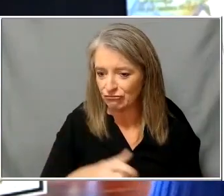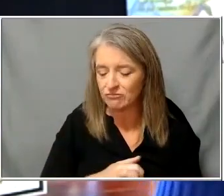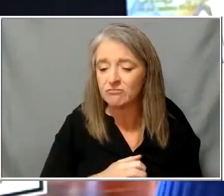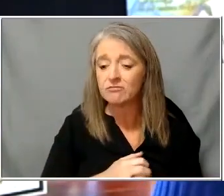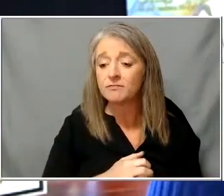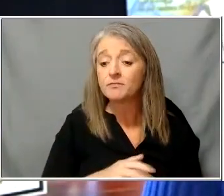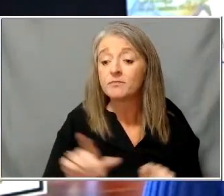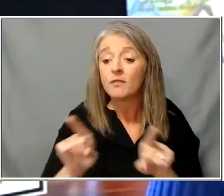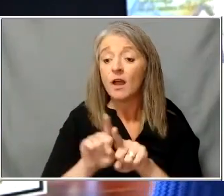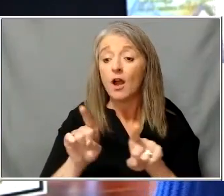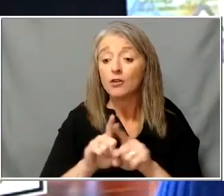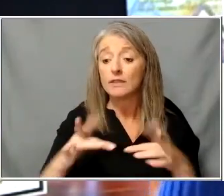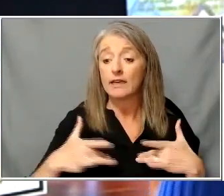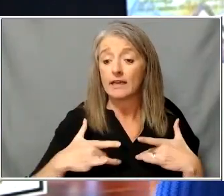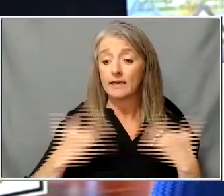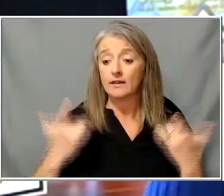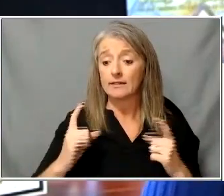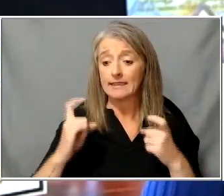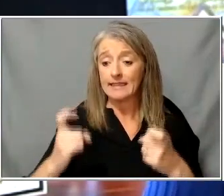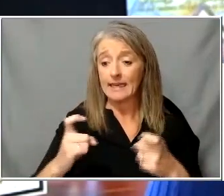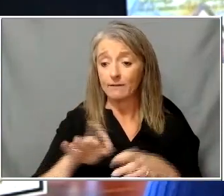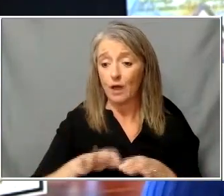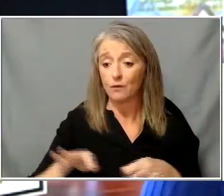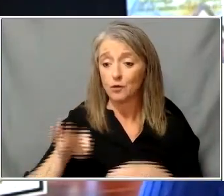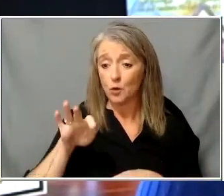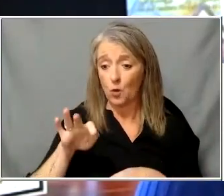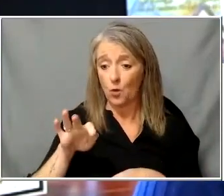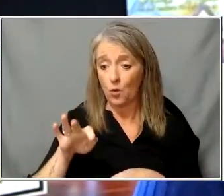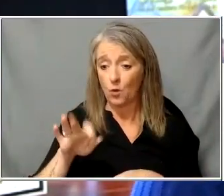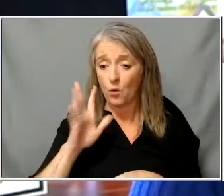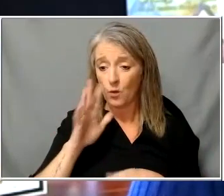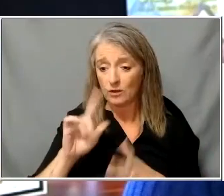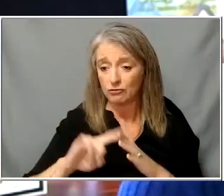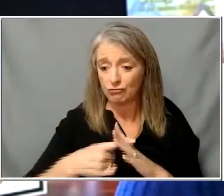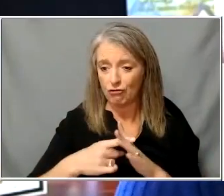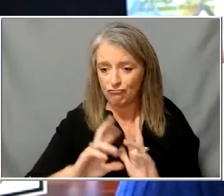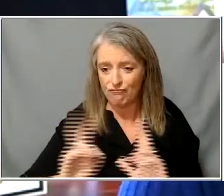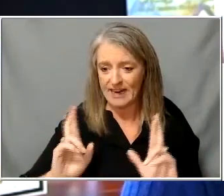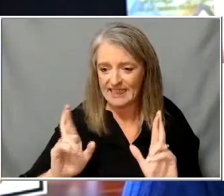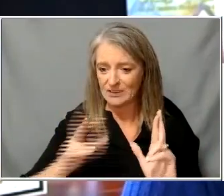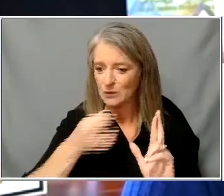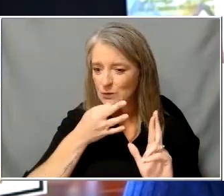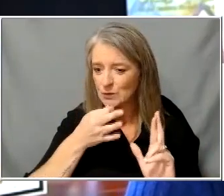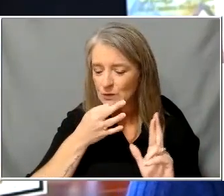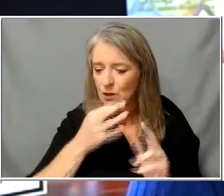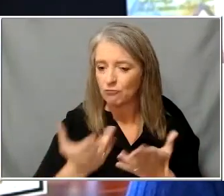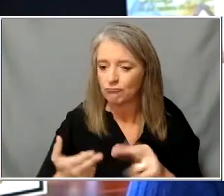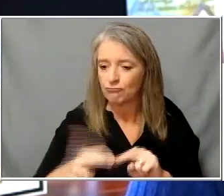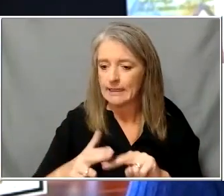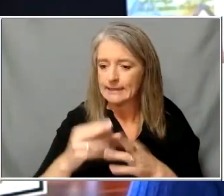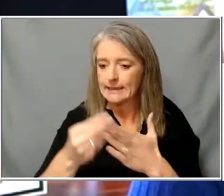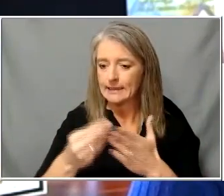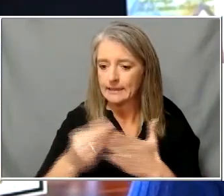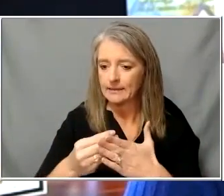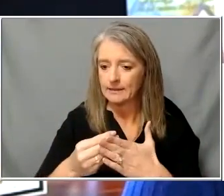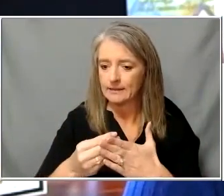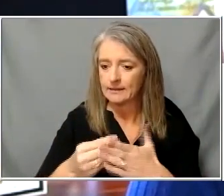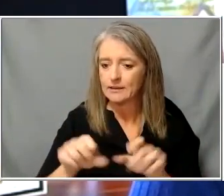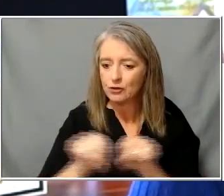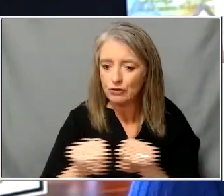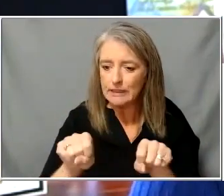And we're also having an event called Gift of Soul, which we're getting ready for, which is raising money for sneakers